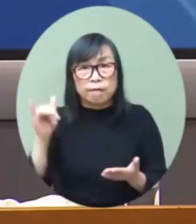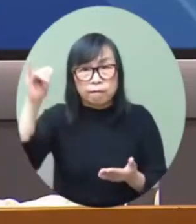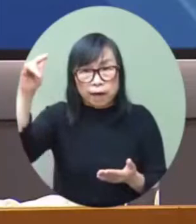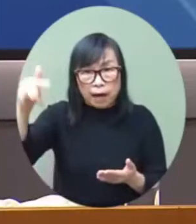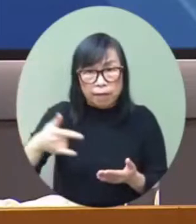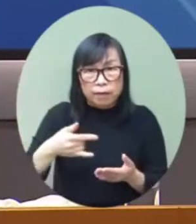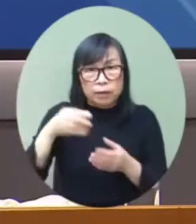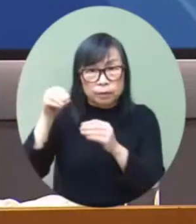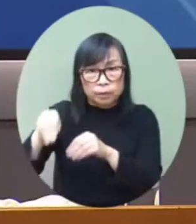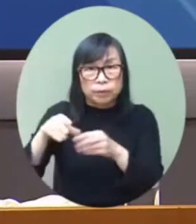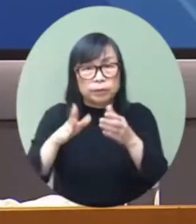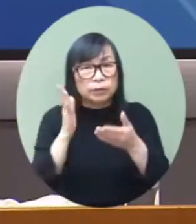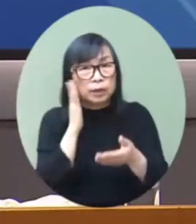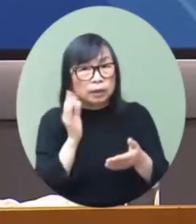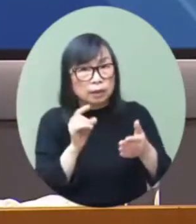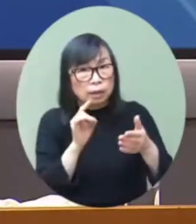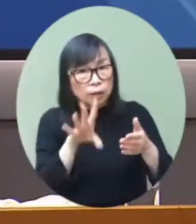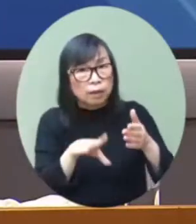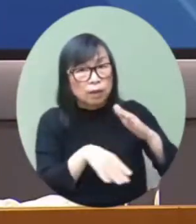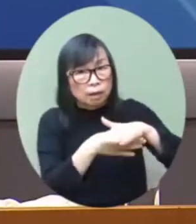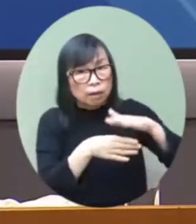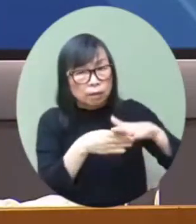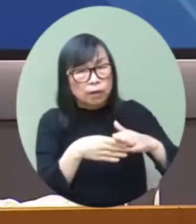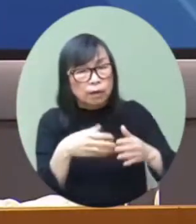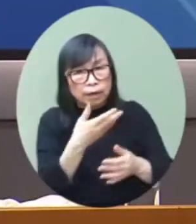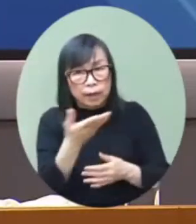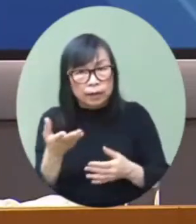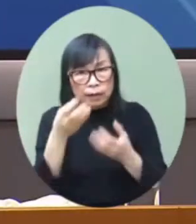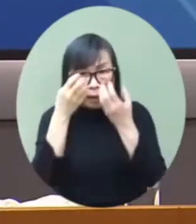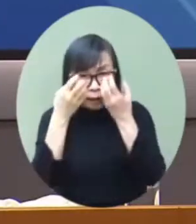observed that the